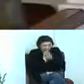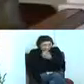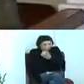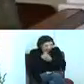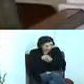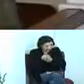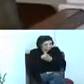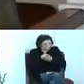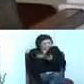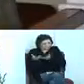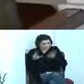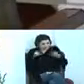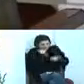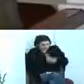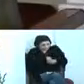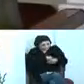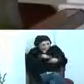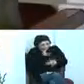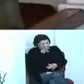our souls